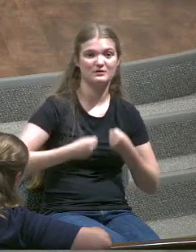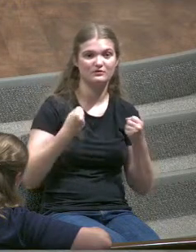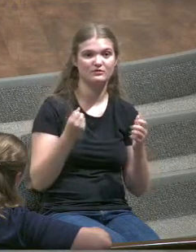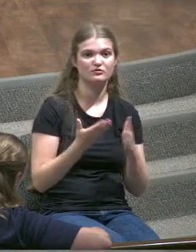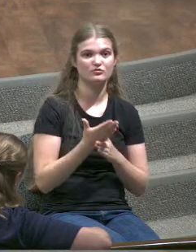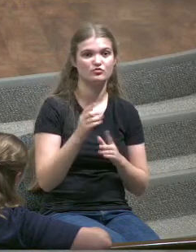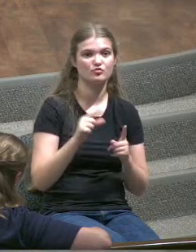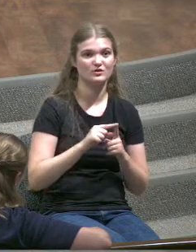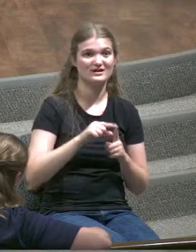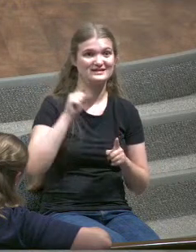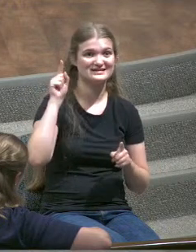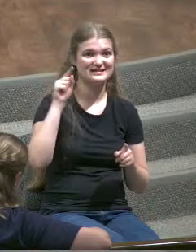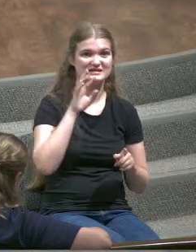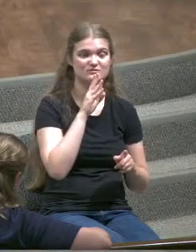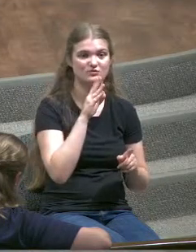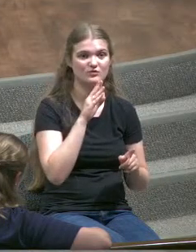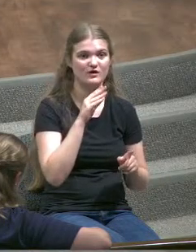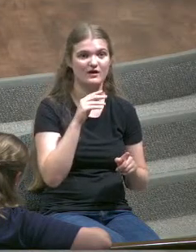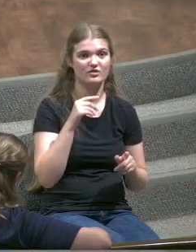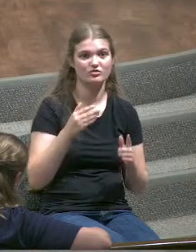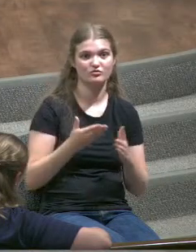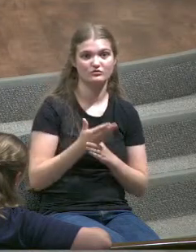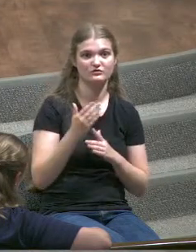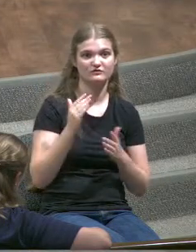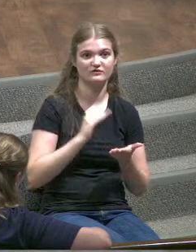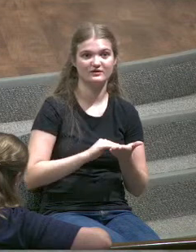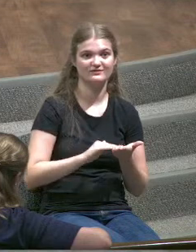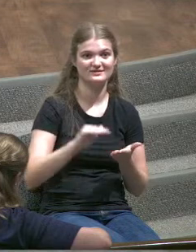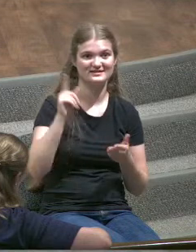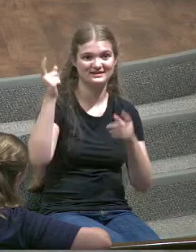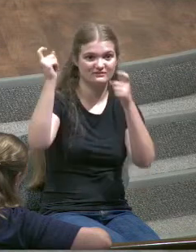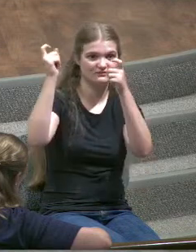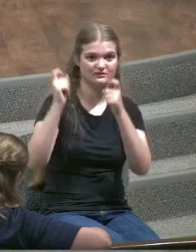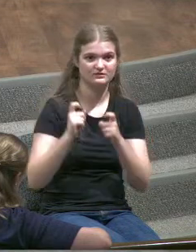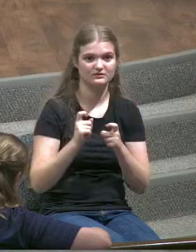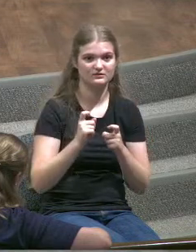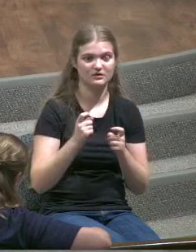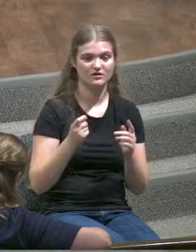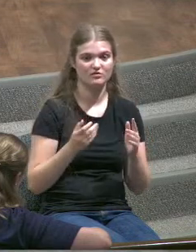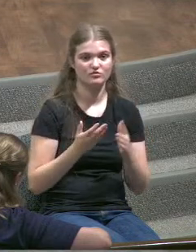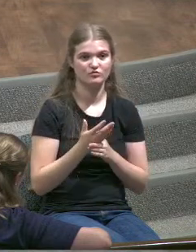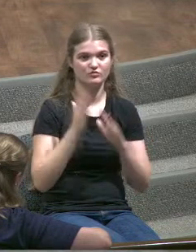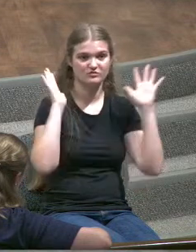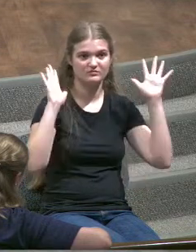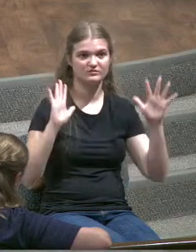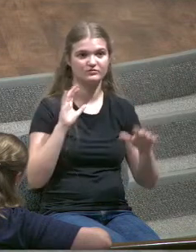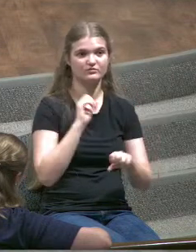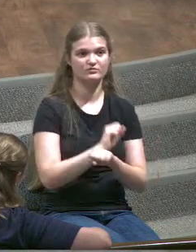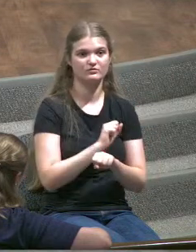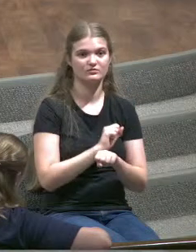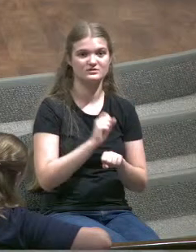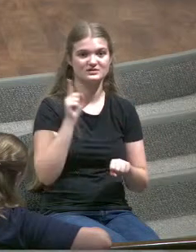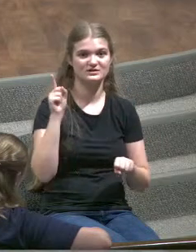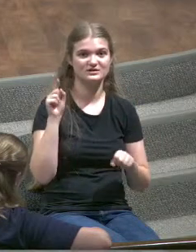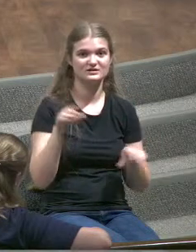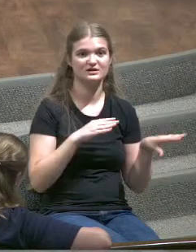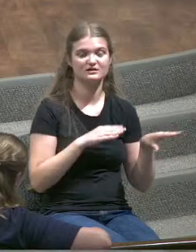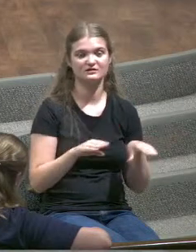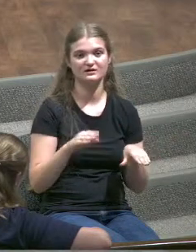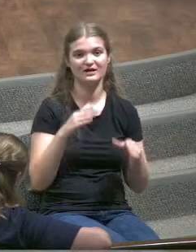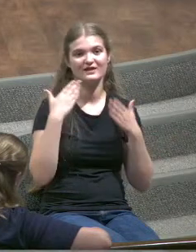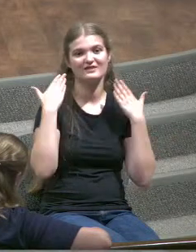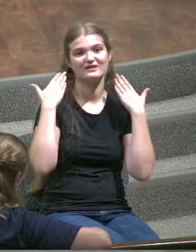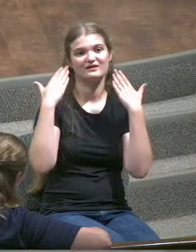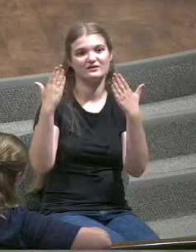words that He spoke, through the forgiveness that He offered, through the miracles that He performed. Father, thank You